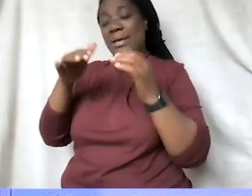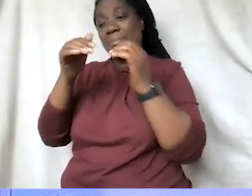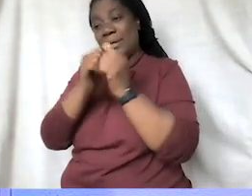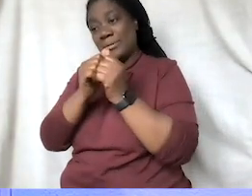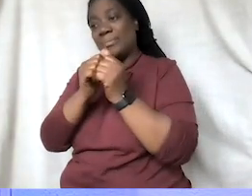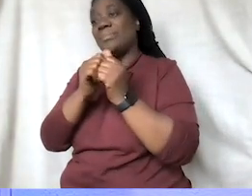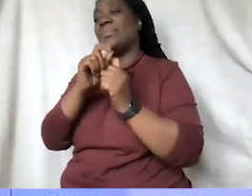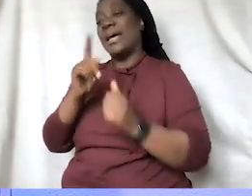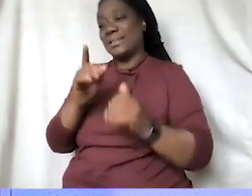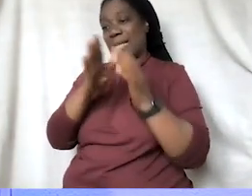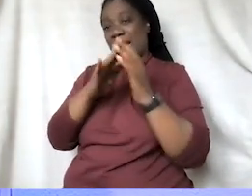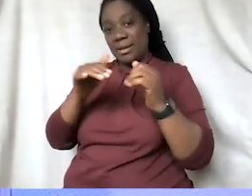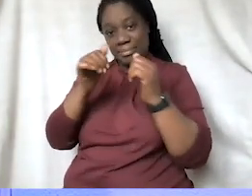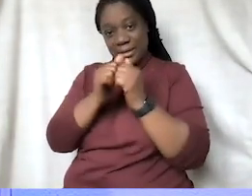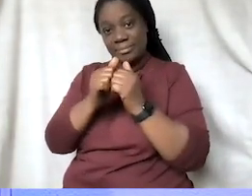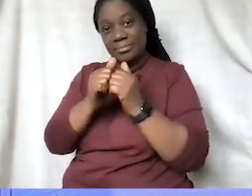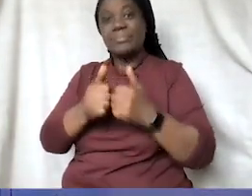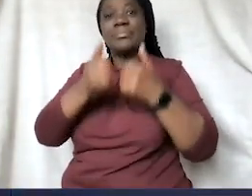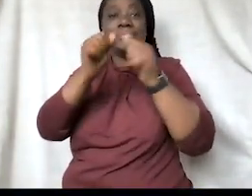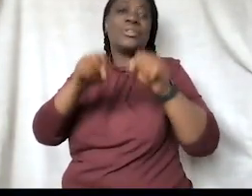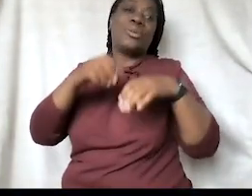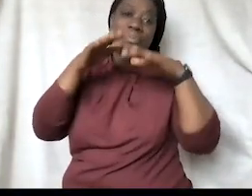amen. God bless you. God bless you.